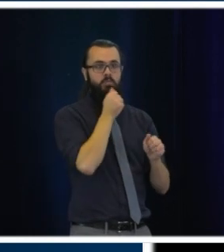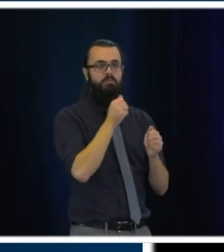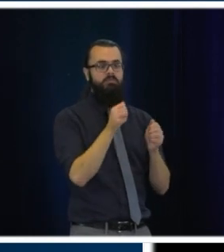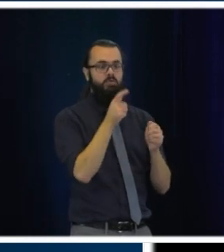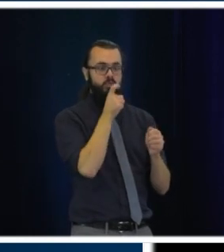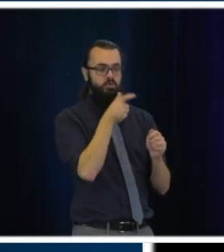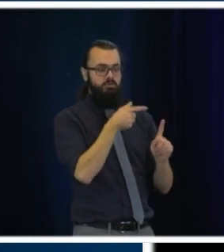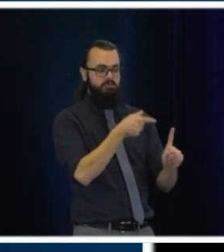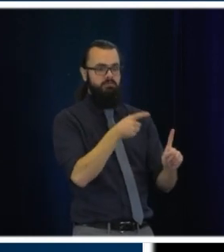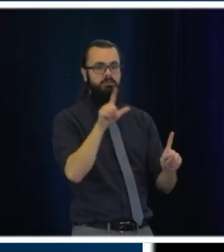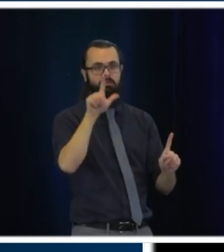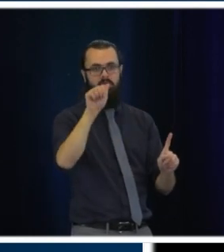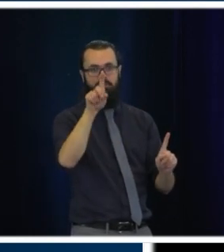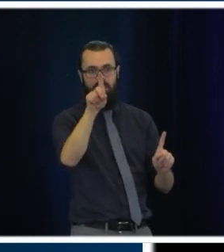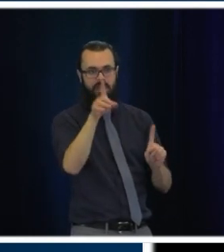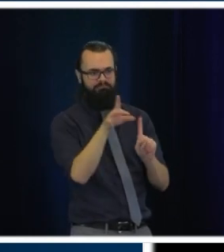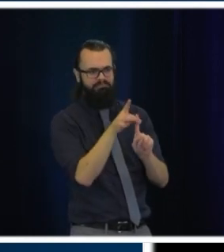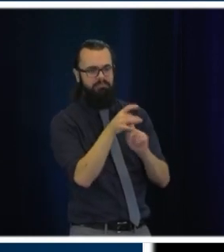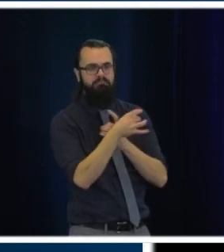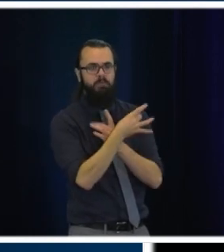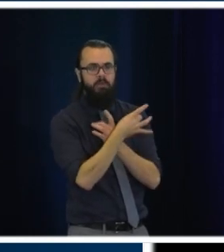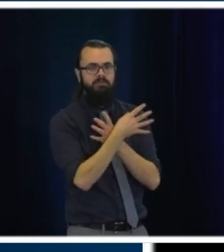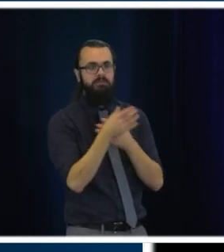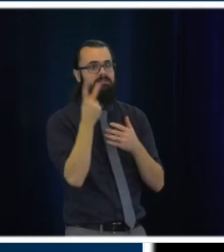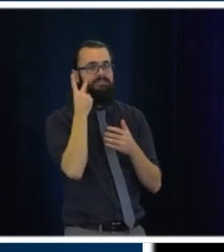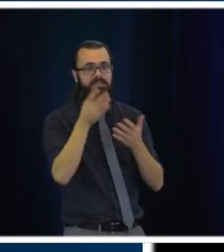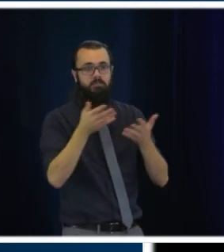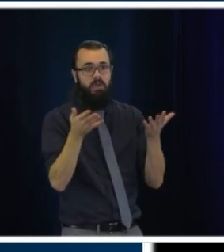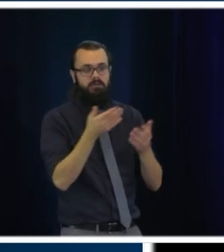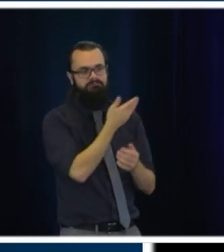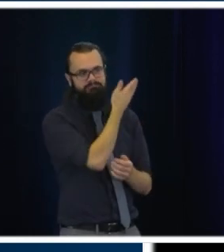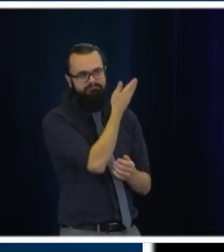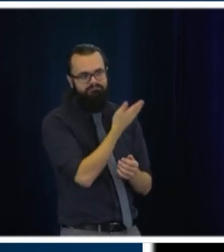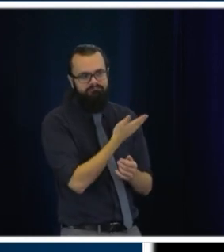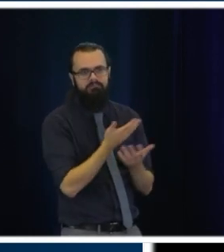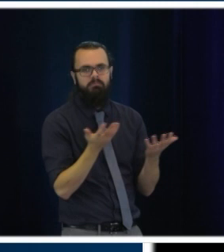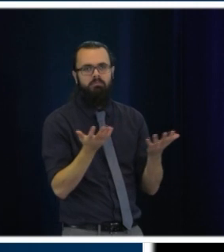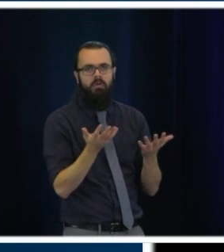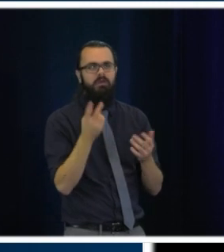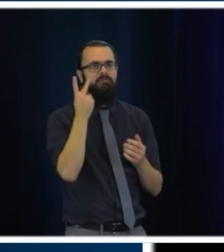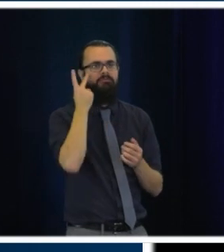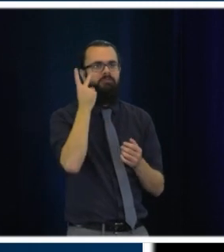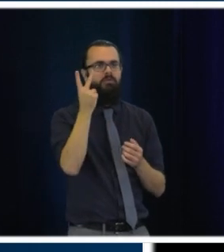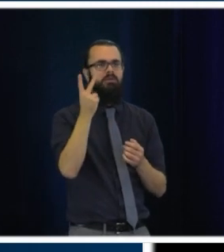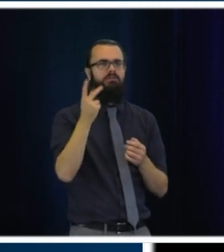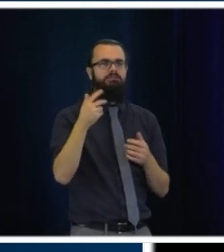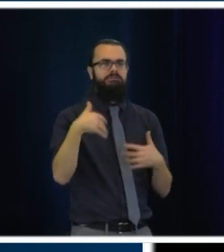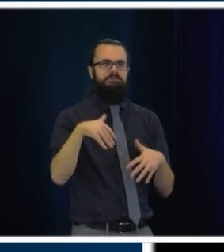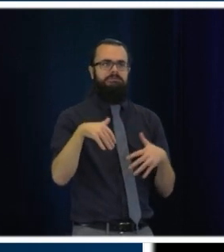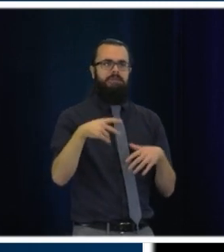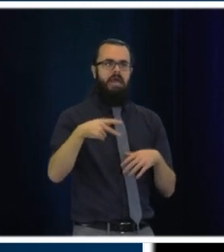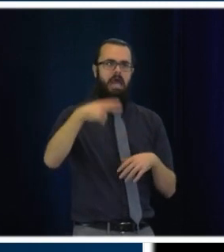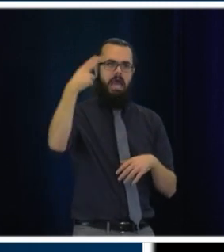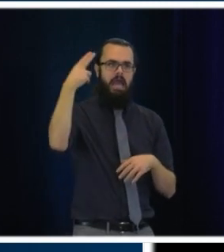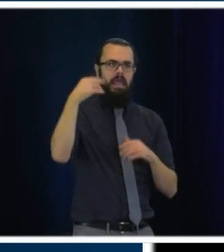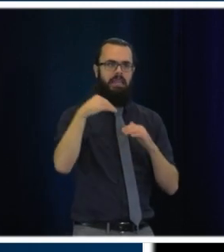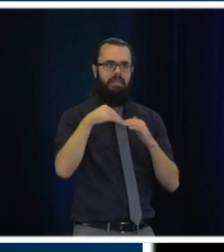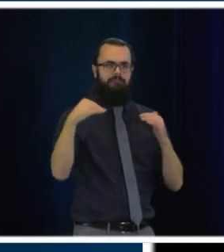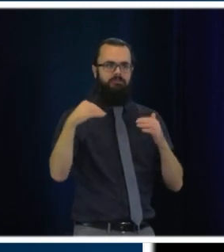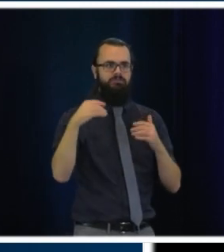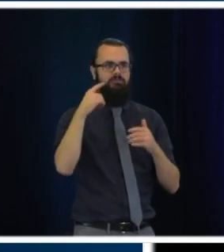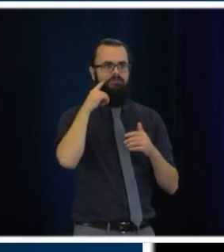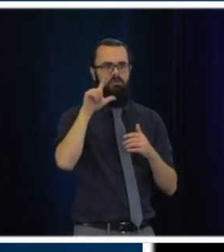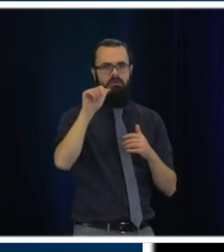kind of see some of the things that we see as a result of high levels of lead poisoning. We see a drop